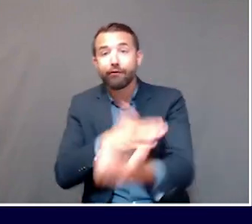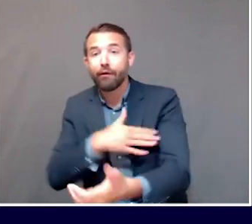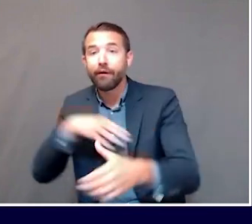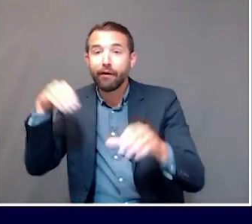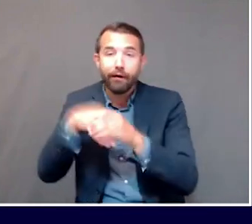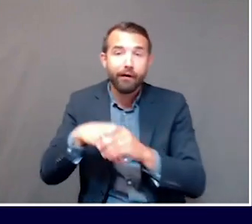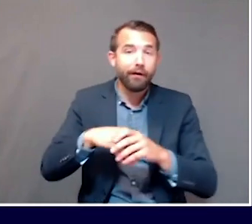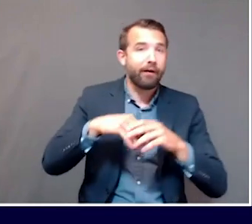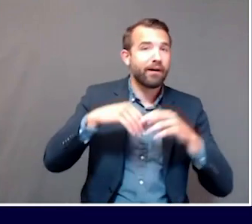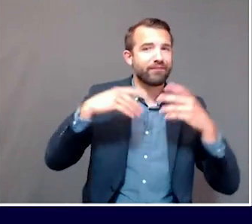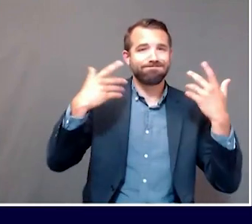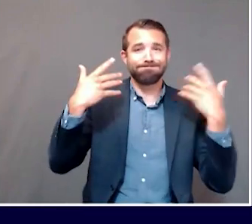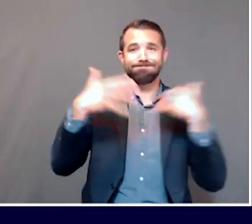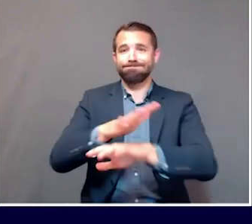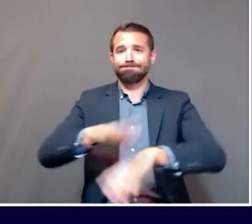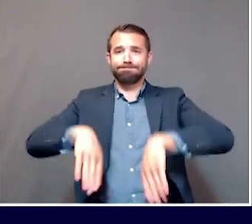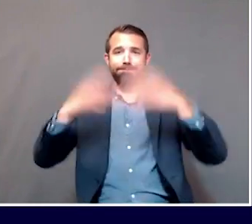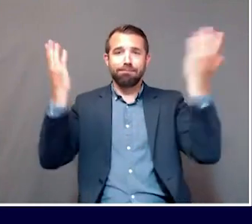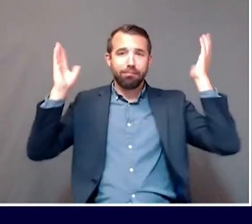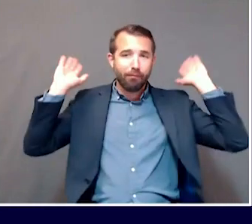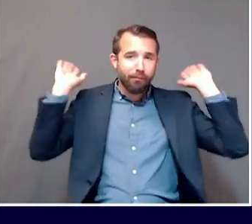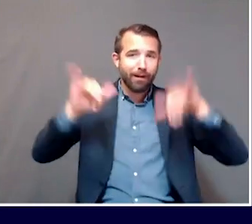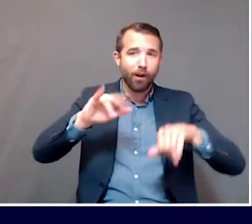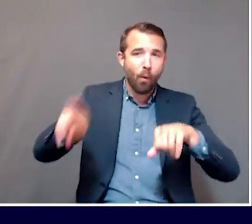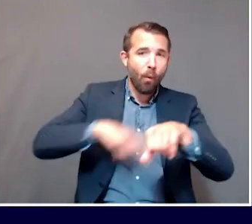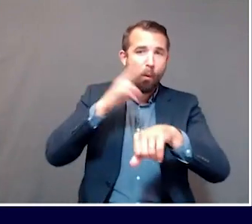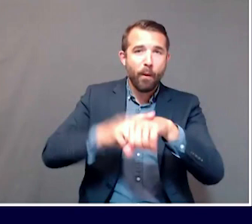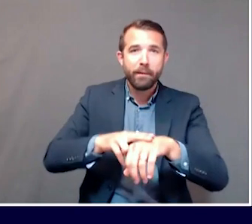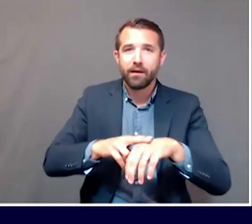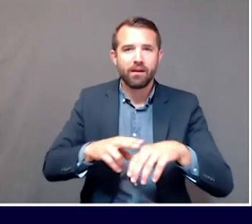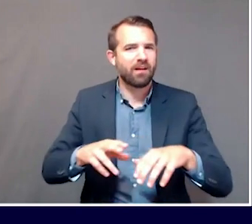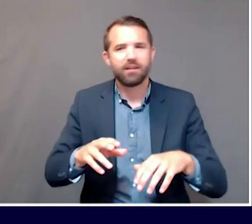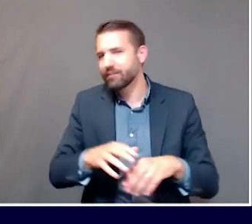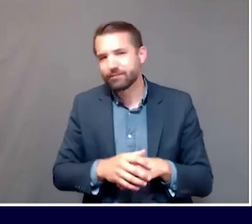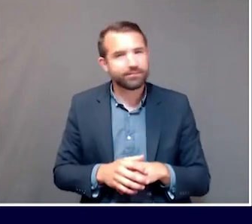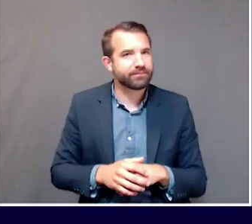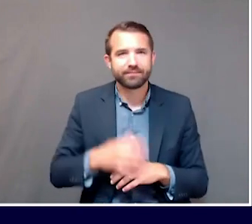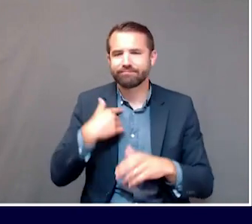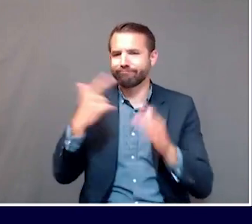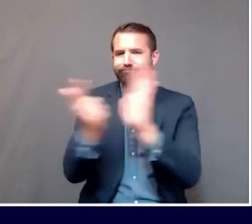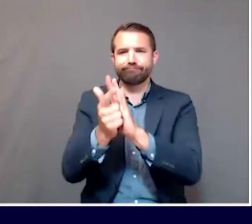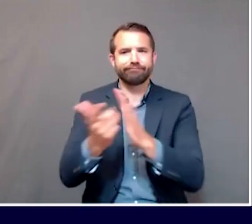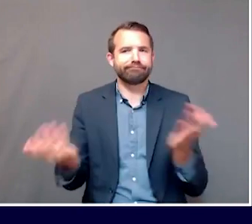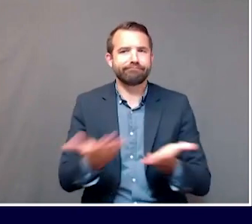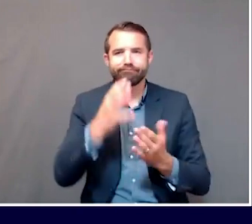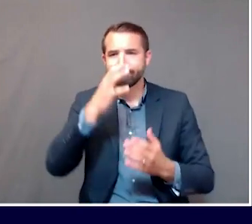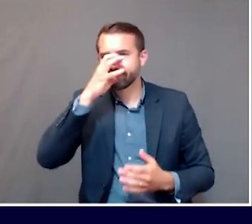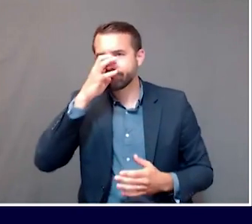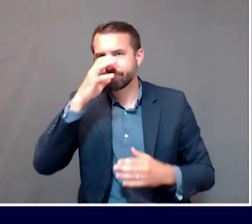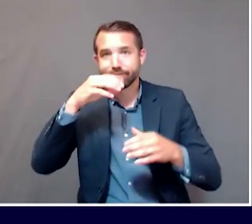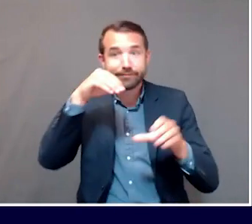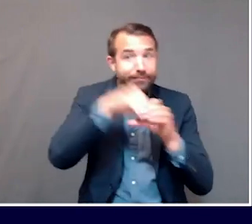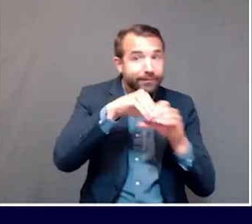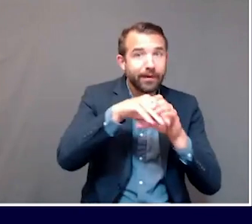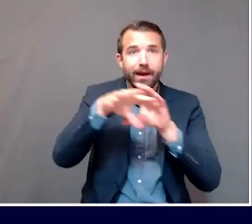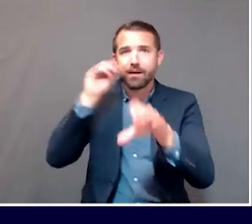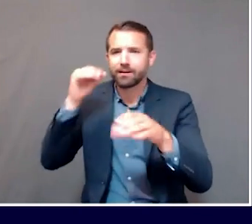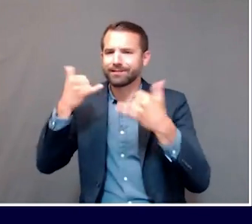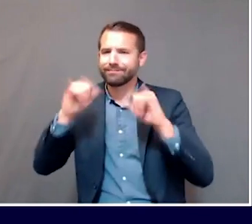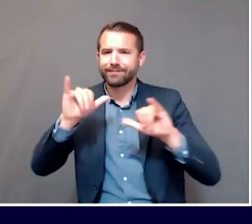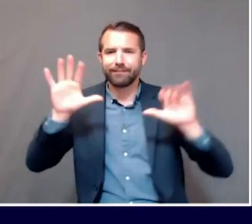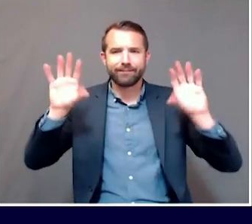banquet venues and that kind of thing, or outside or inside. And we still have, we think, a